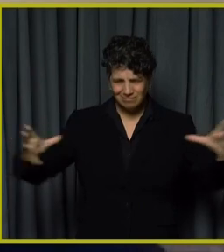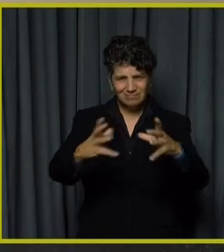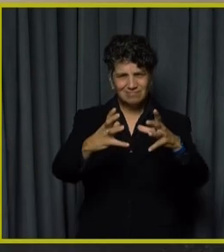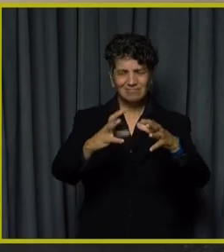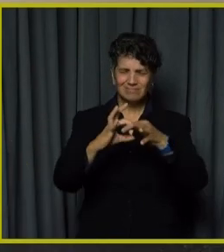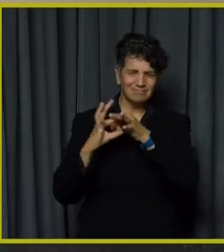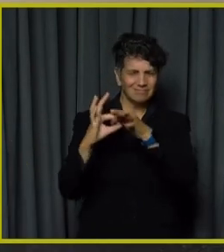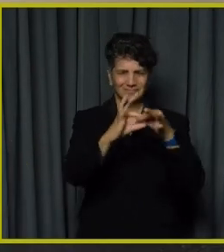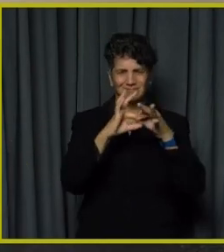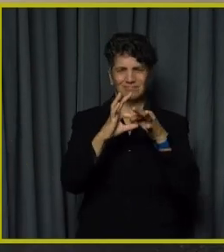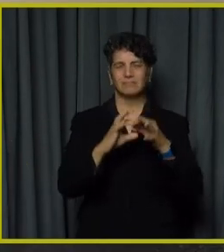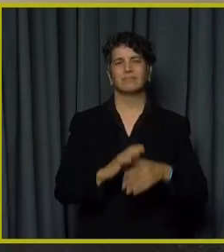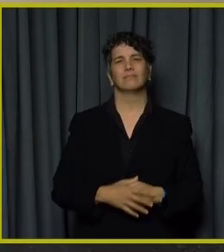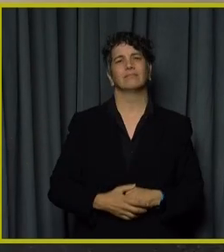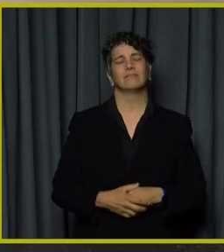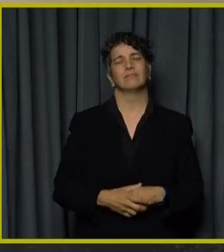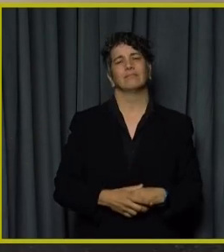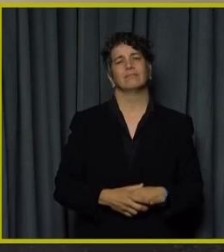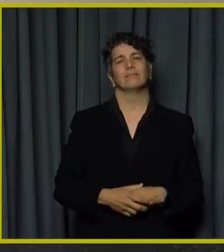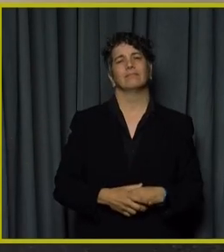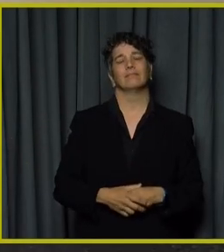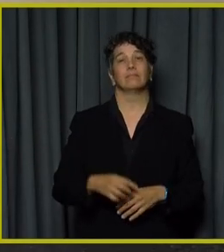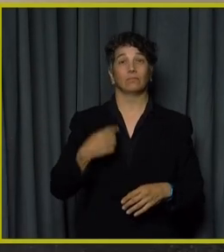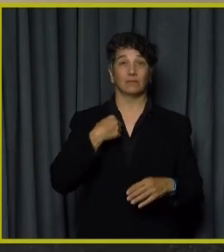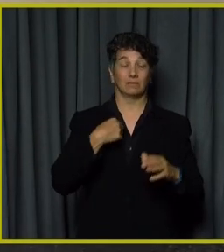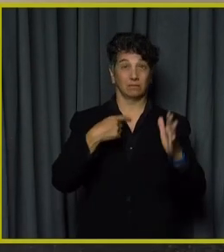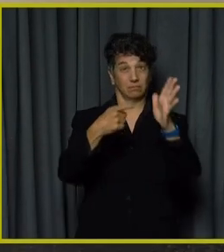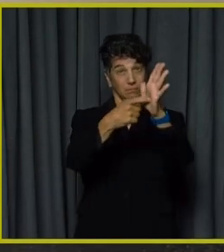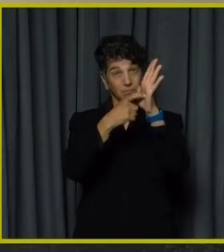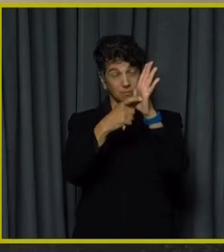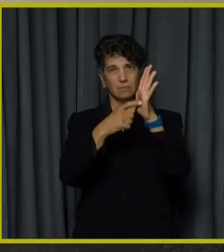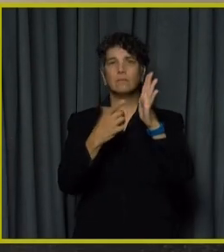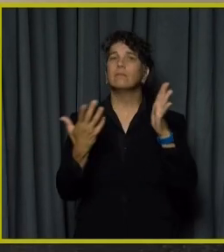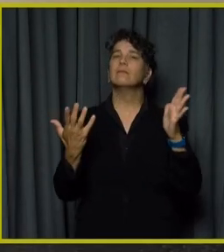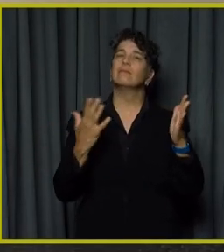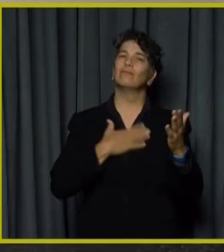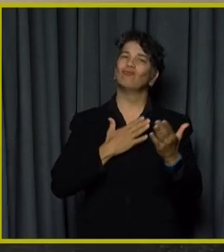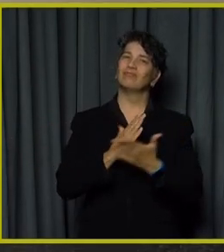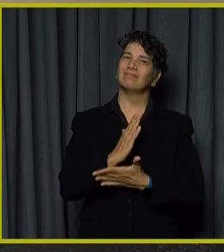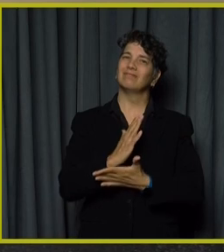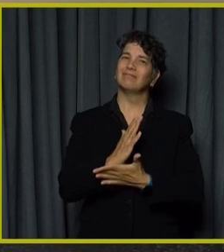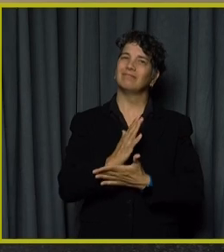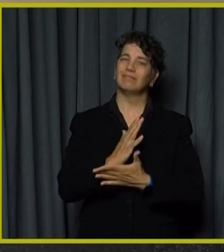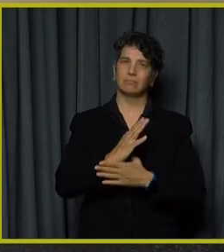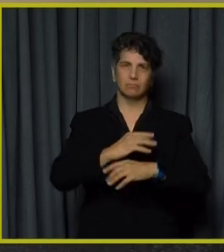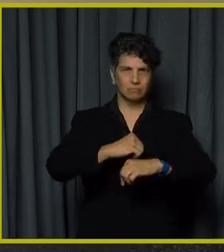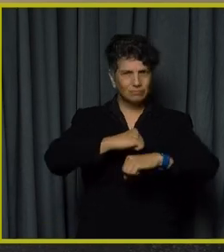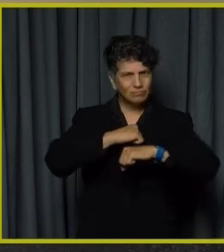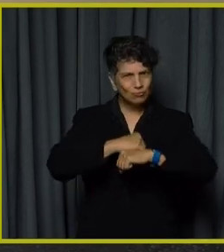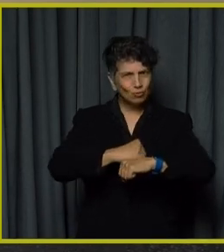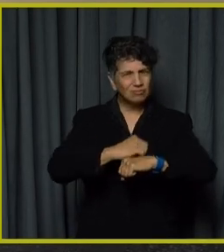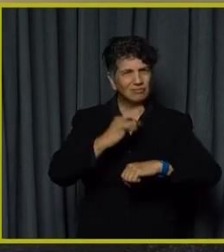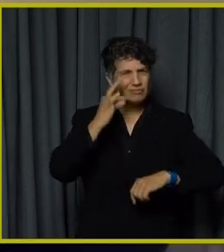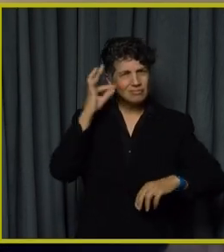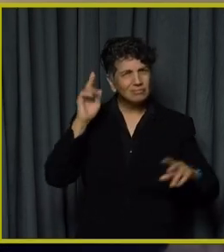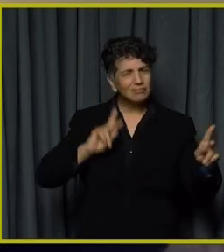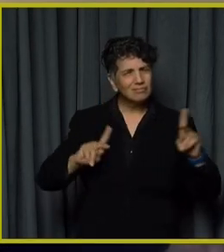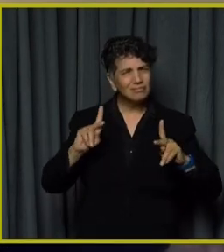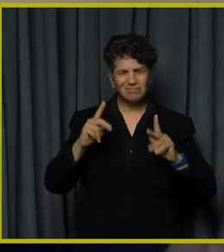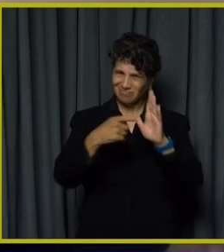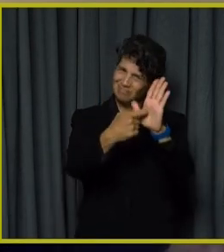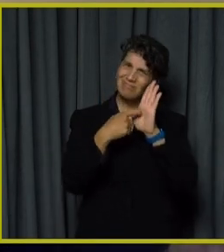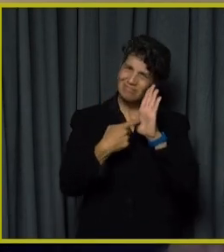We demand that our rights as Indigenous people be protected and respected, including our lands and